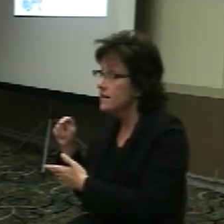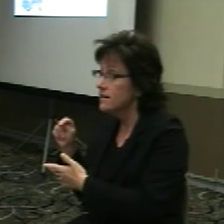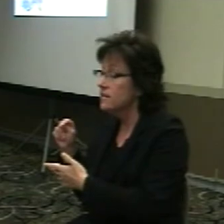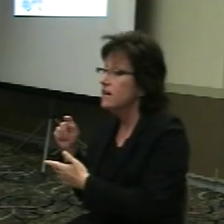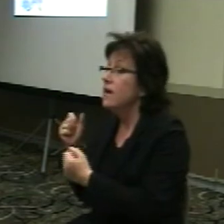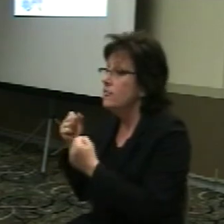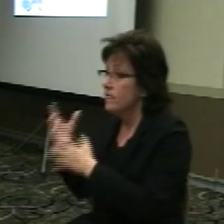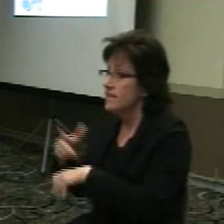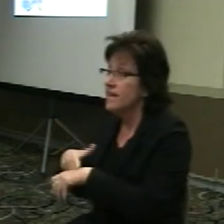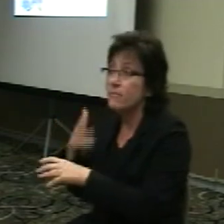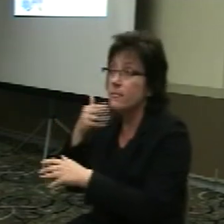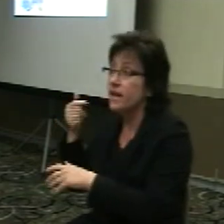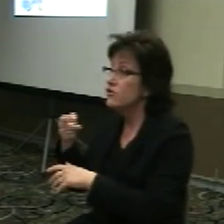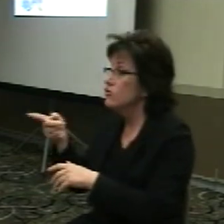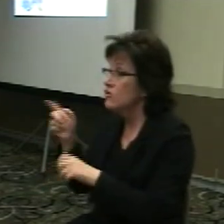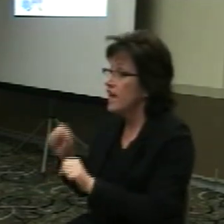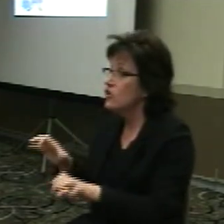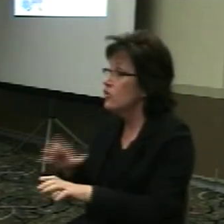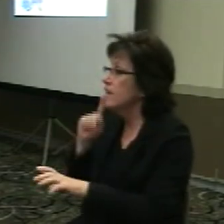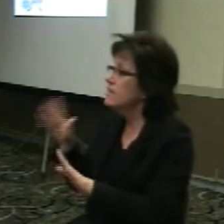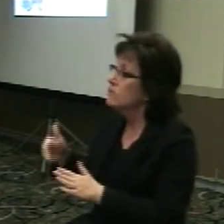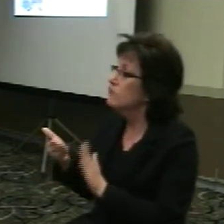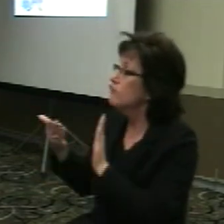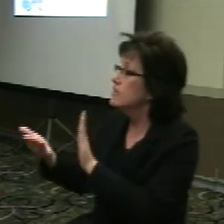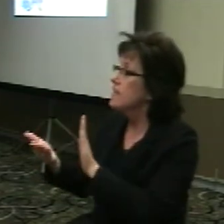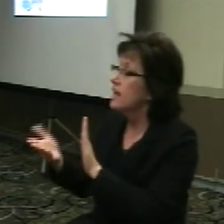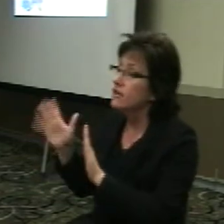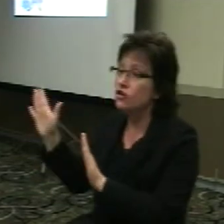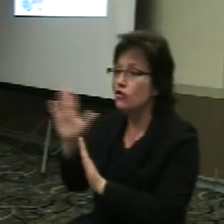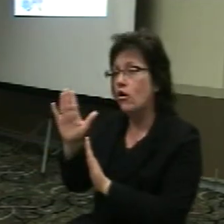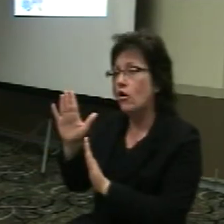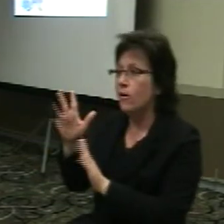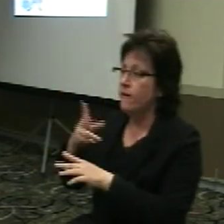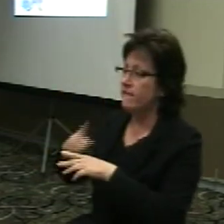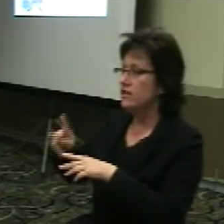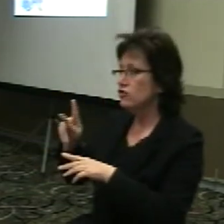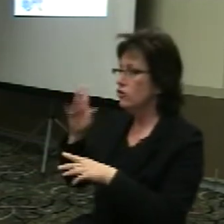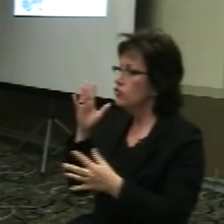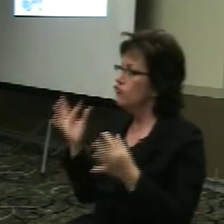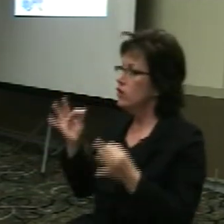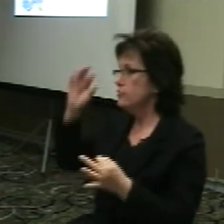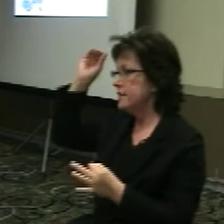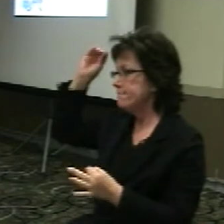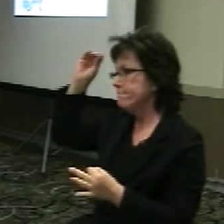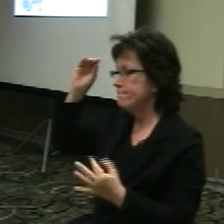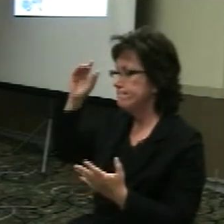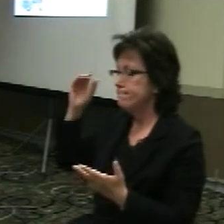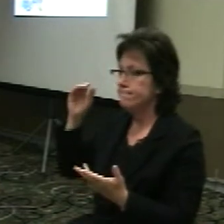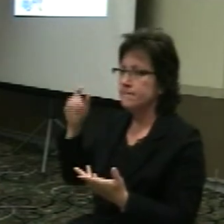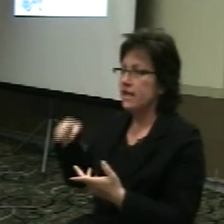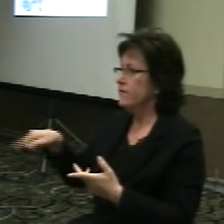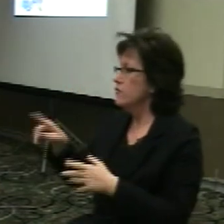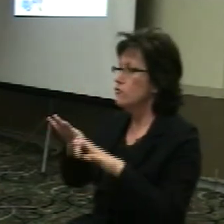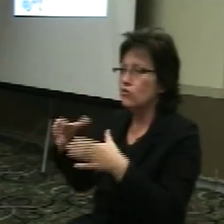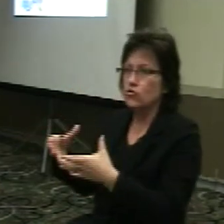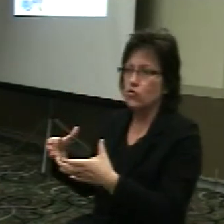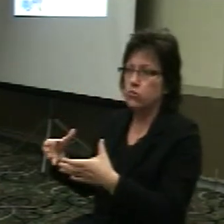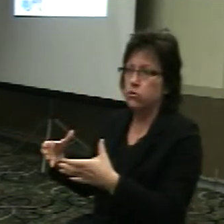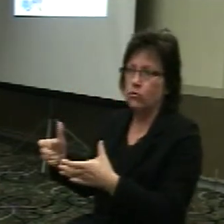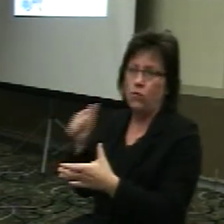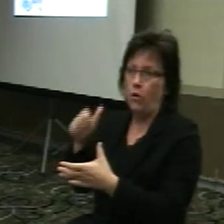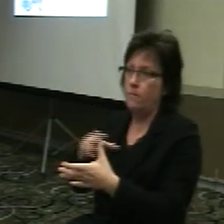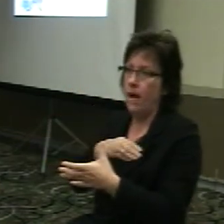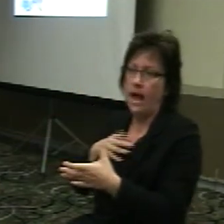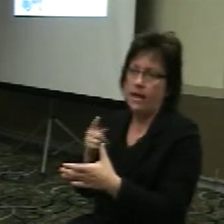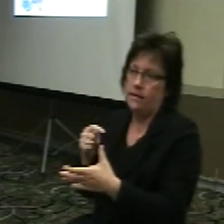you're going to be able to do is to present your professional judgment. And if that doesn't sway the group, which it